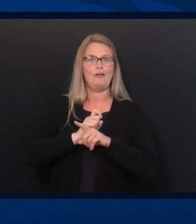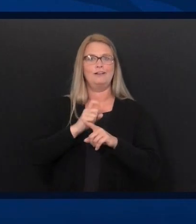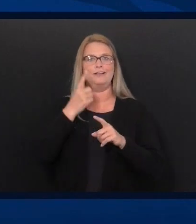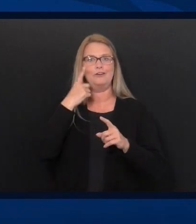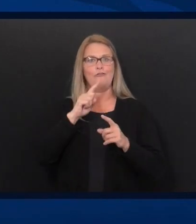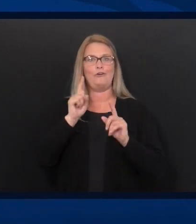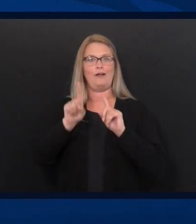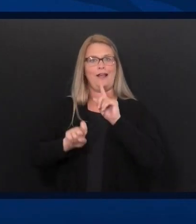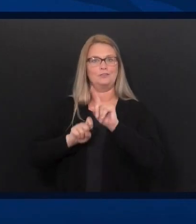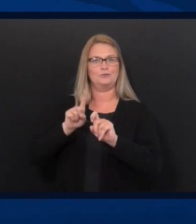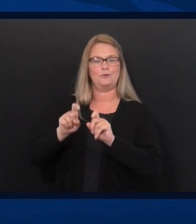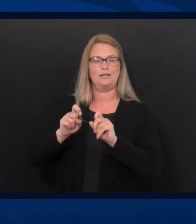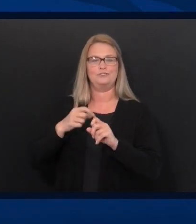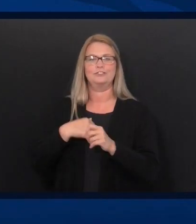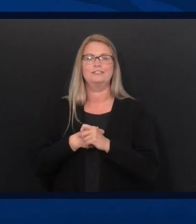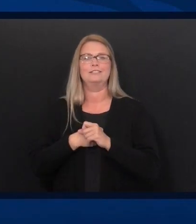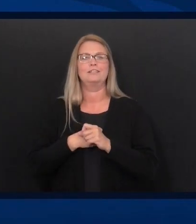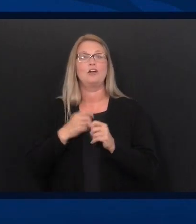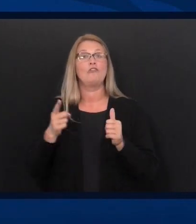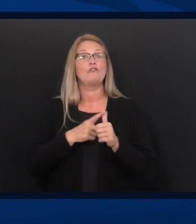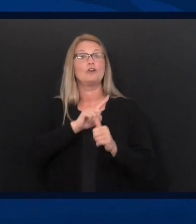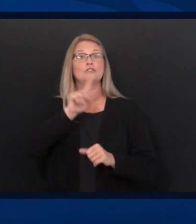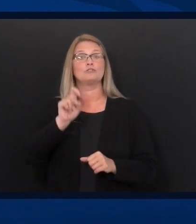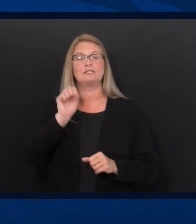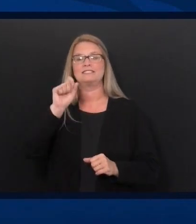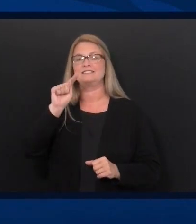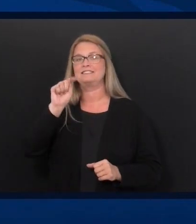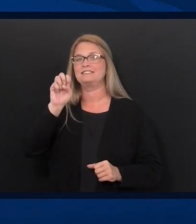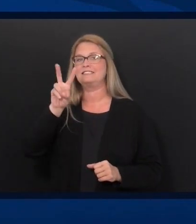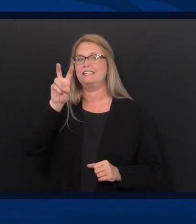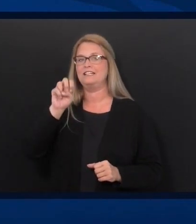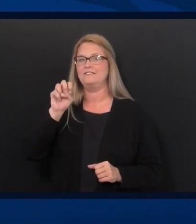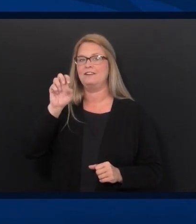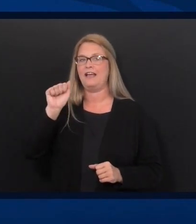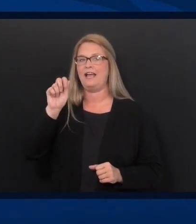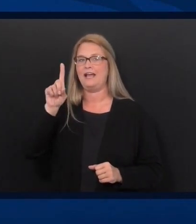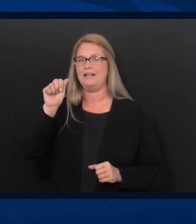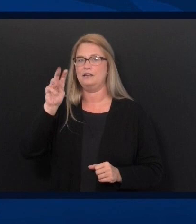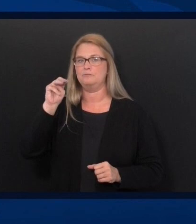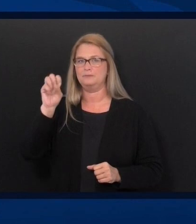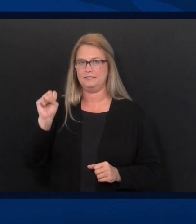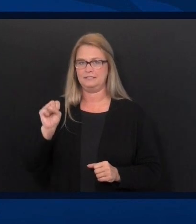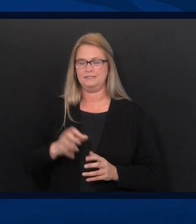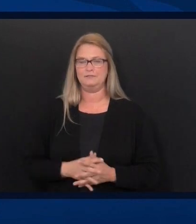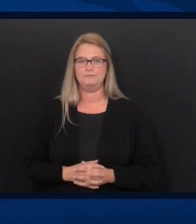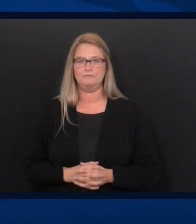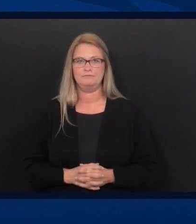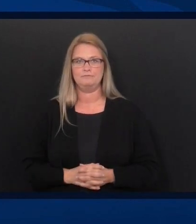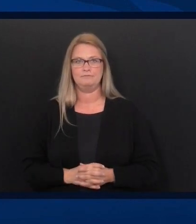social distancing. The first questioner we have today is Steve Adams with Ogden Newspapers.